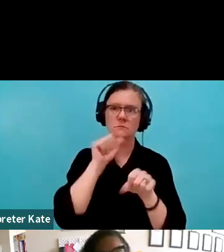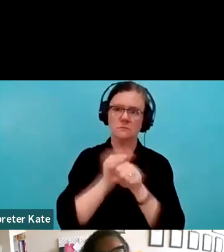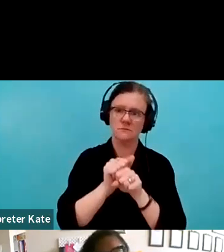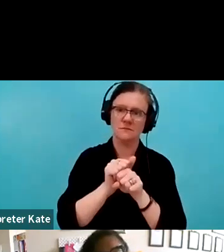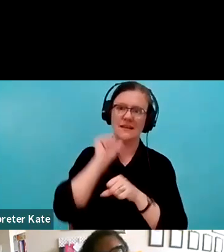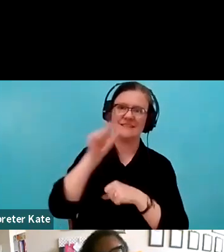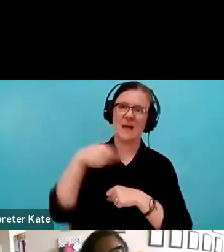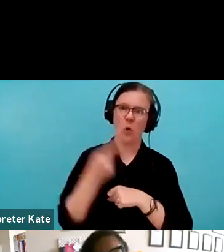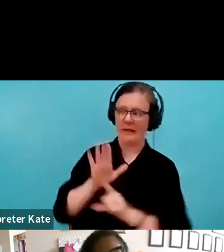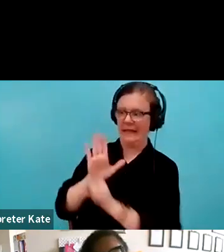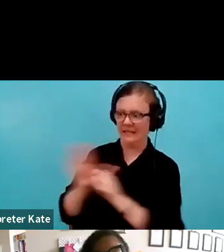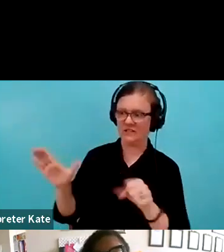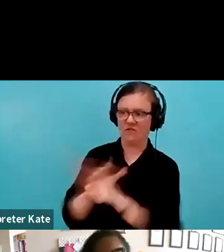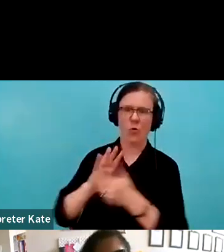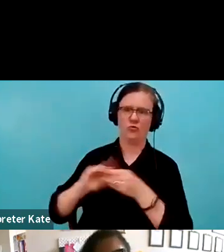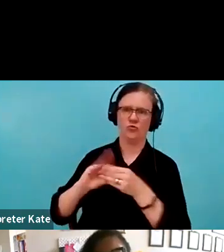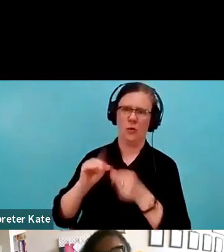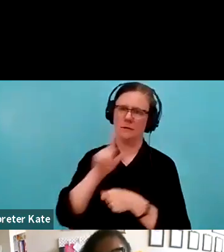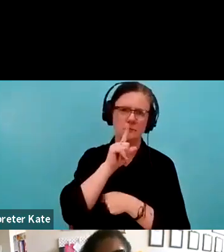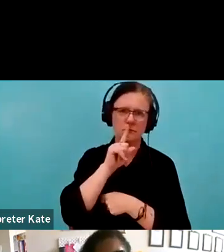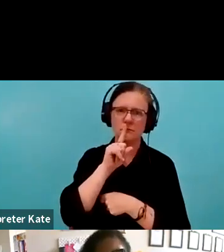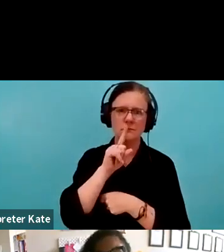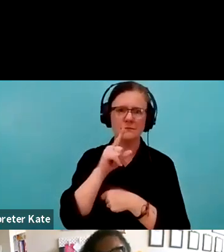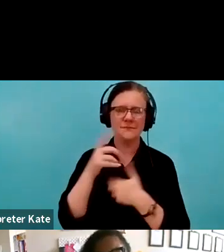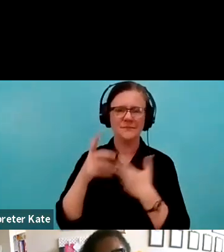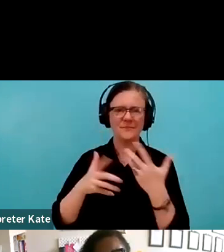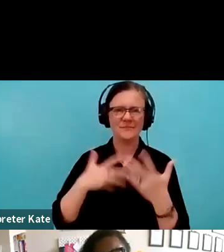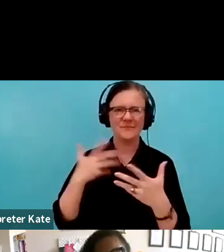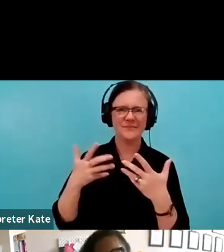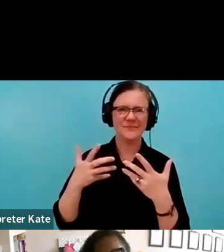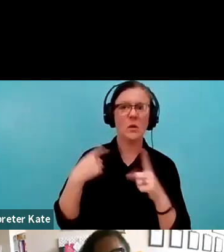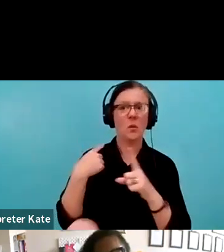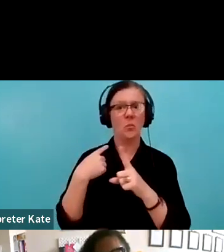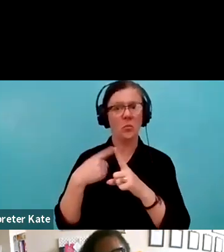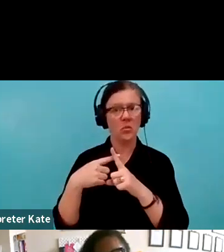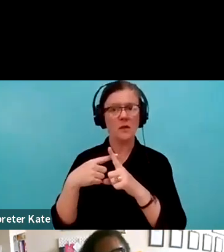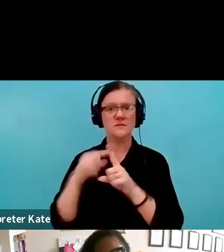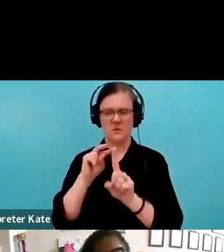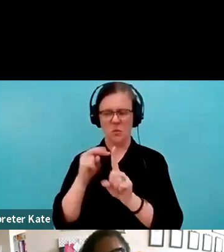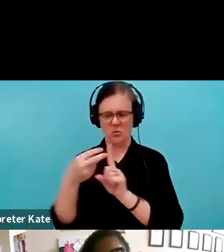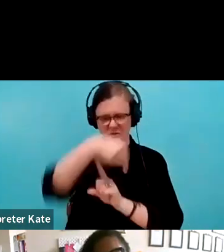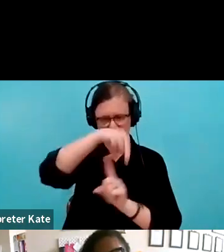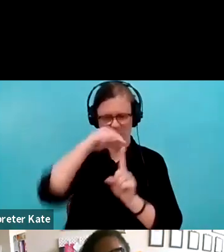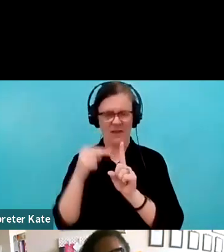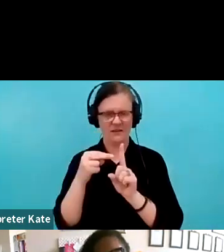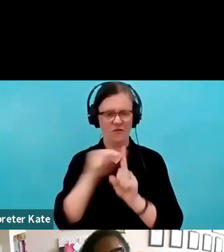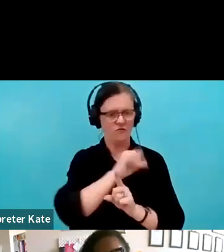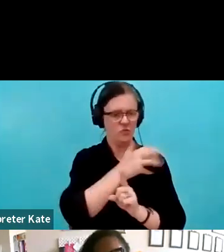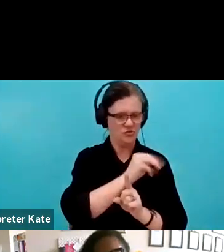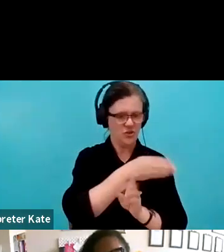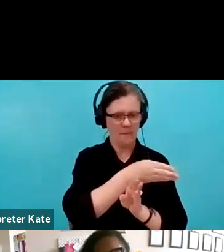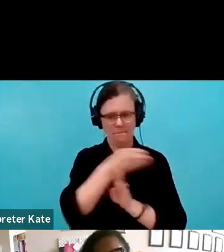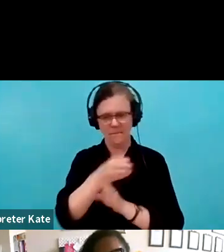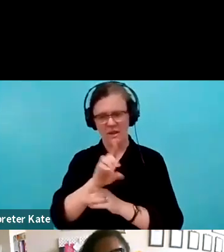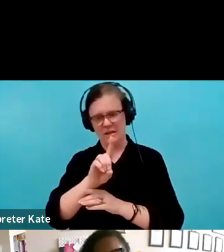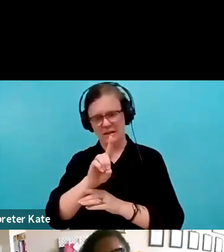a biopic and it's not Jim's story, you know? And then for the perspective to be kind of carried forward from Jim to Denise or